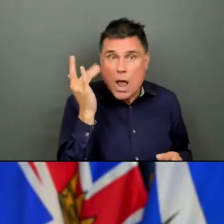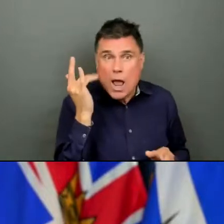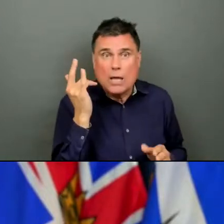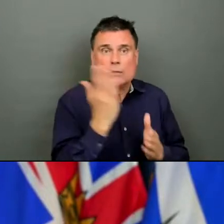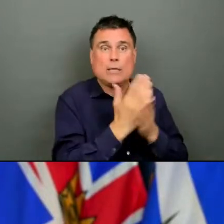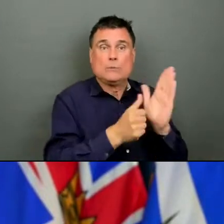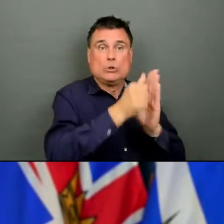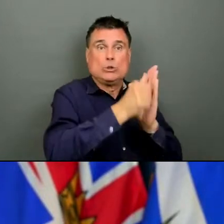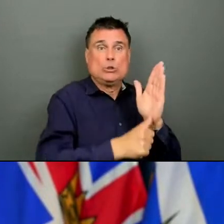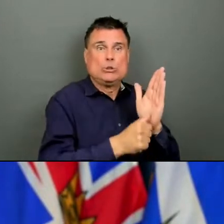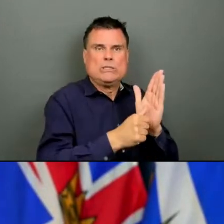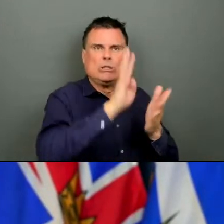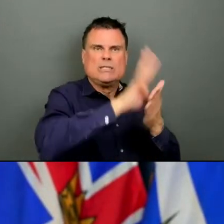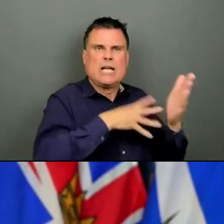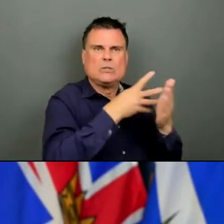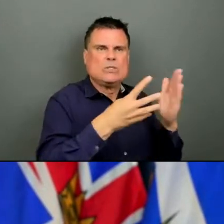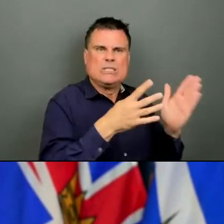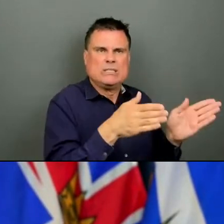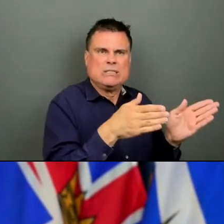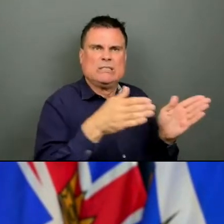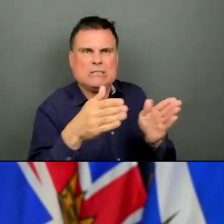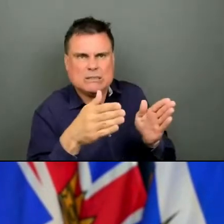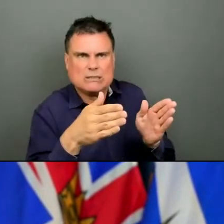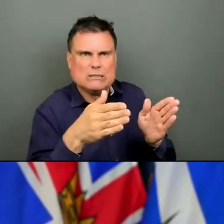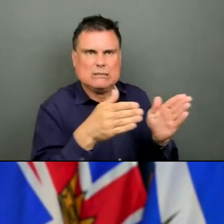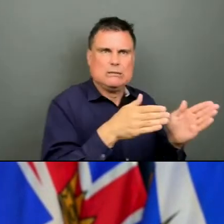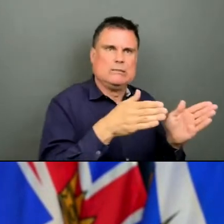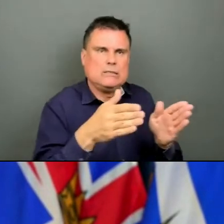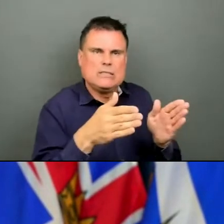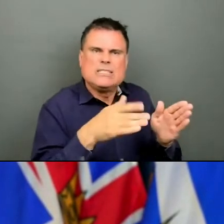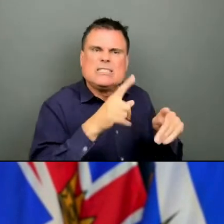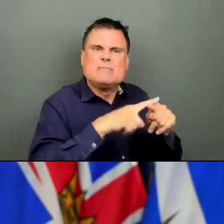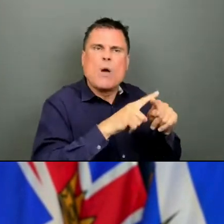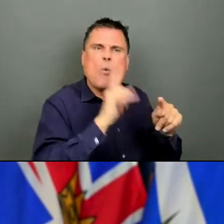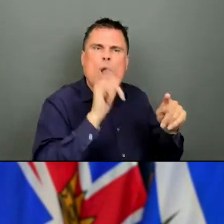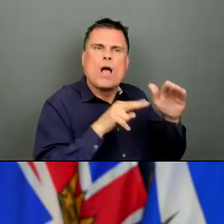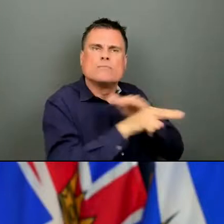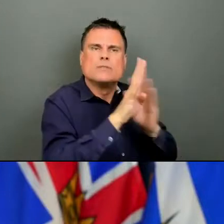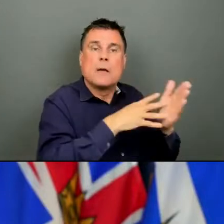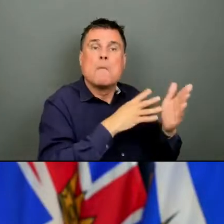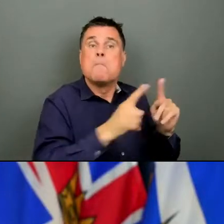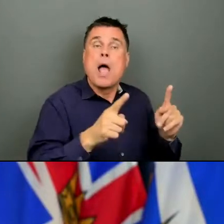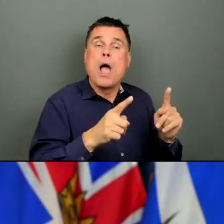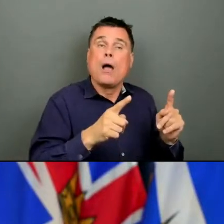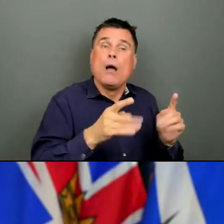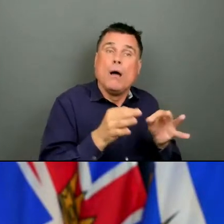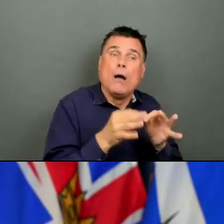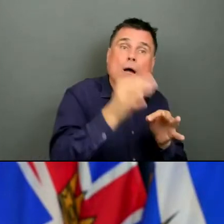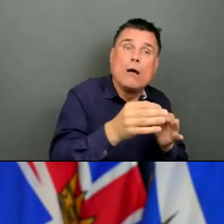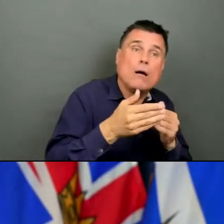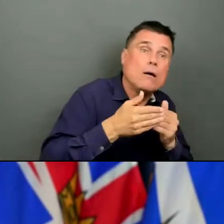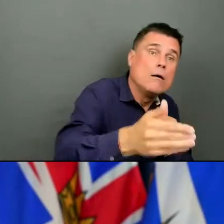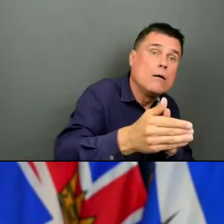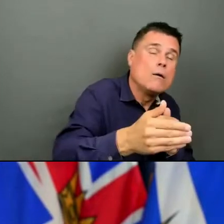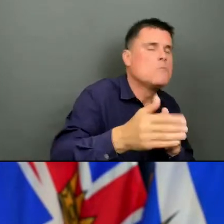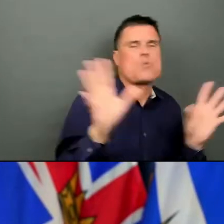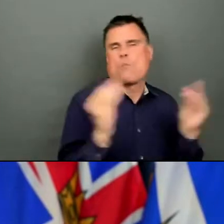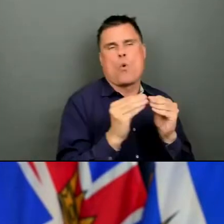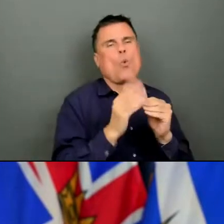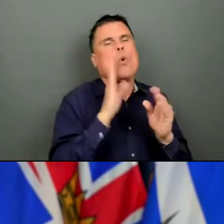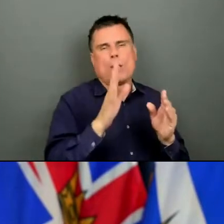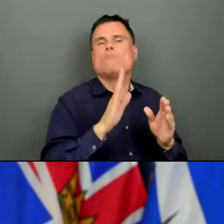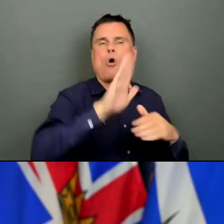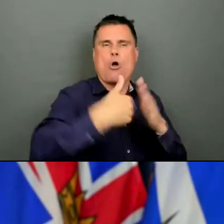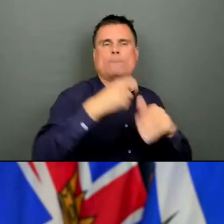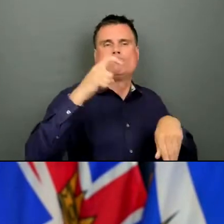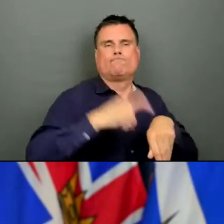the surgery types. We expect no further postponements due to the third wave, and that is a welcome result and a